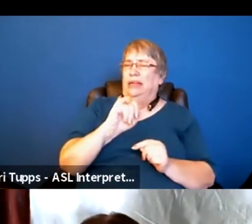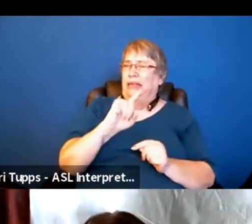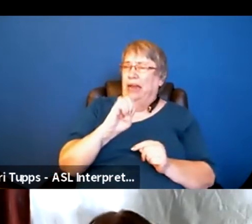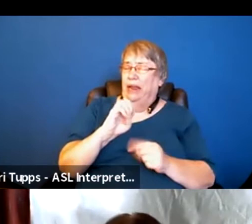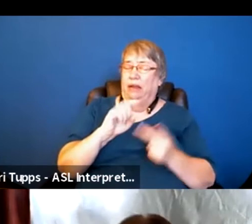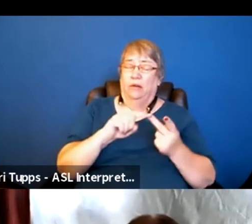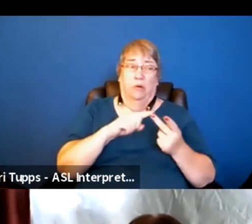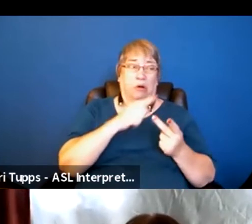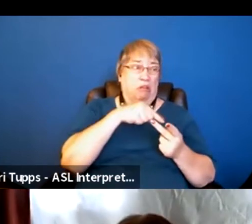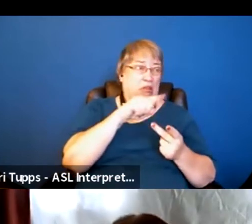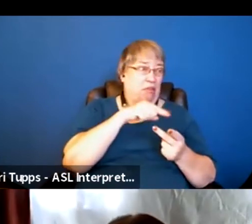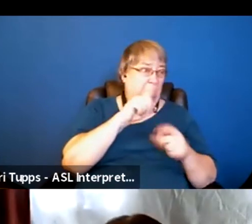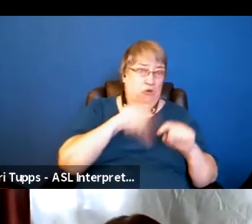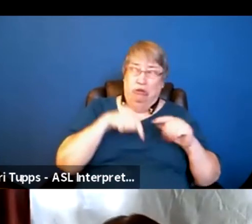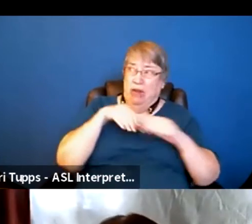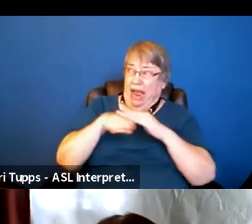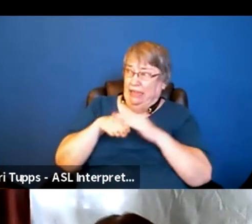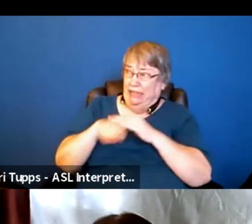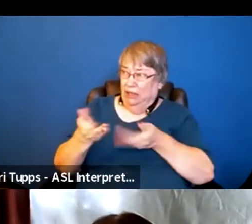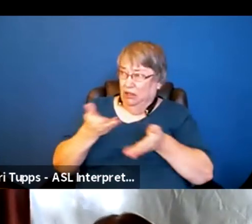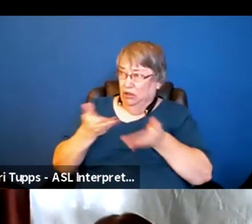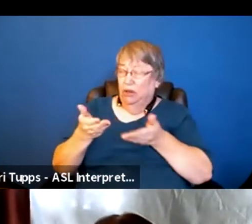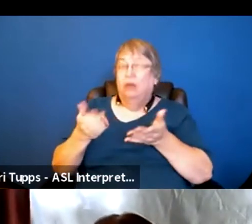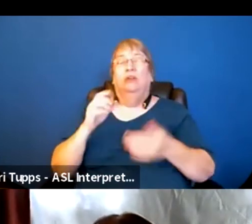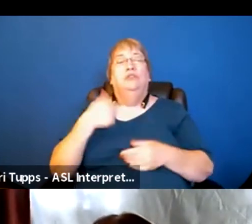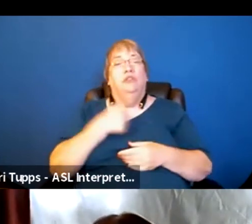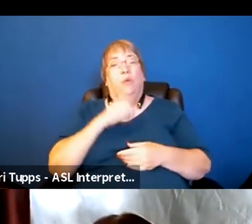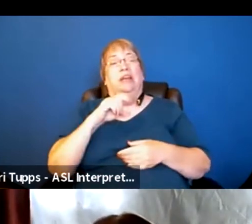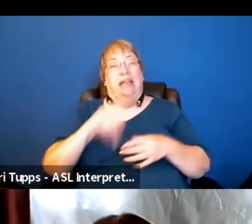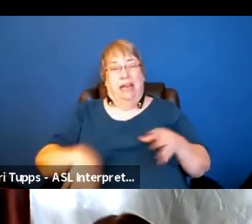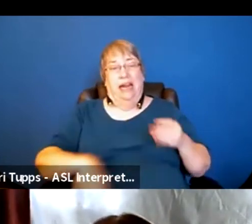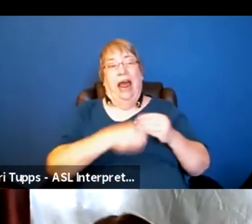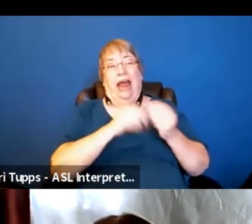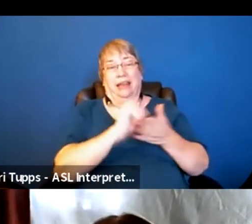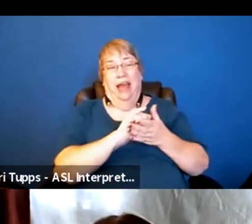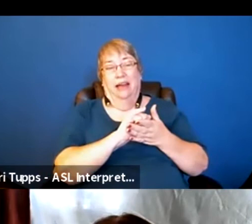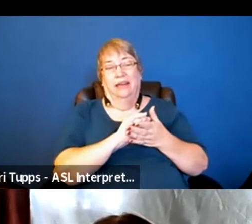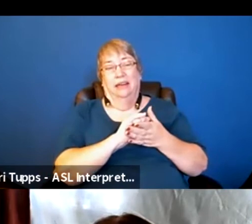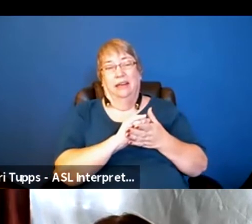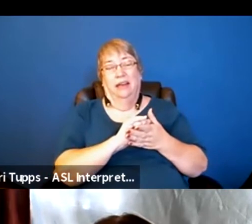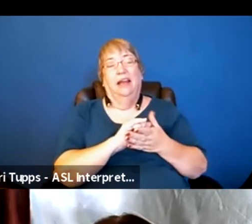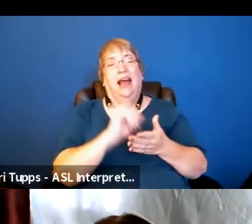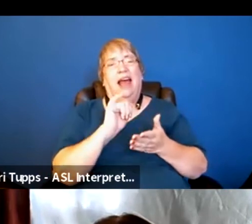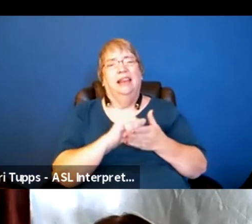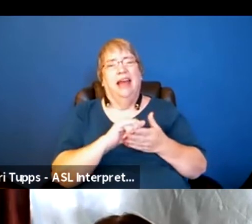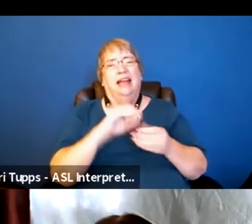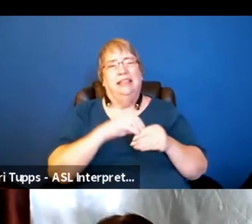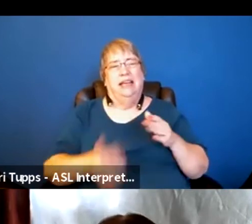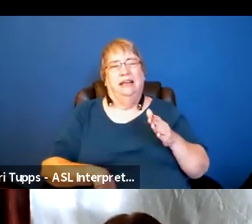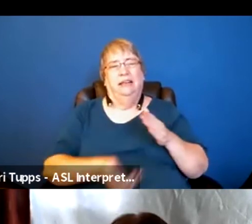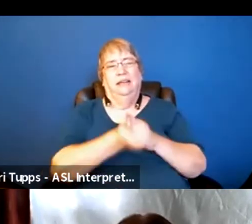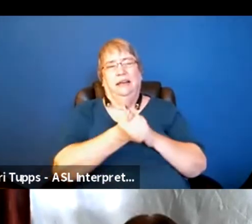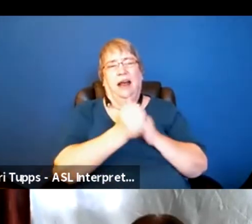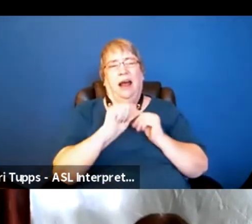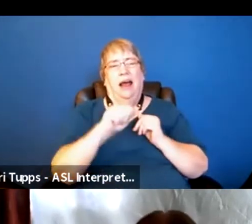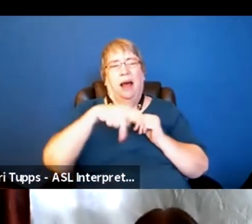to care. And so we added fetal alcohol syndrome to that list. Some of the breakdown of that data is in Appendix A. I